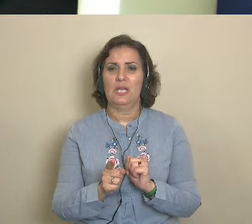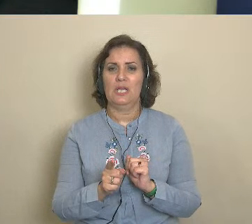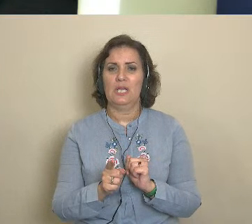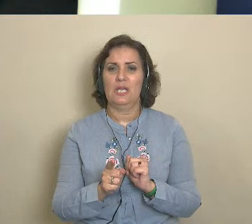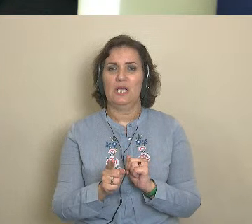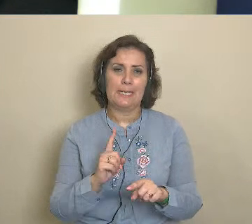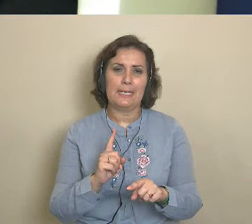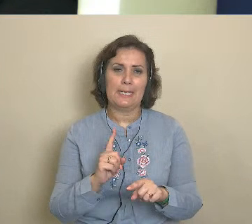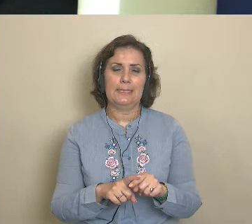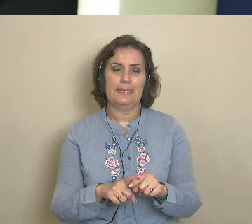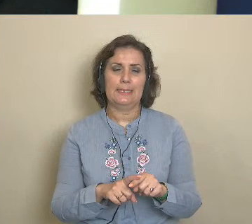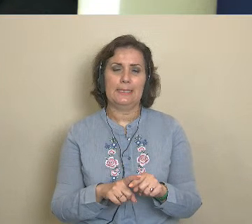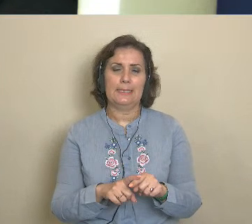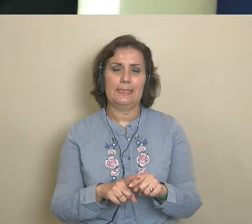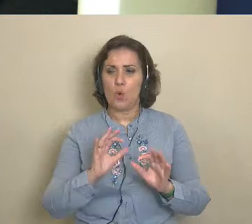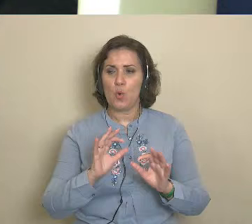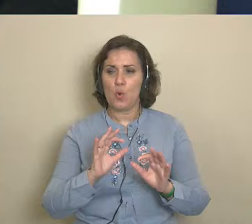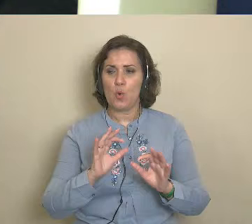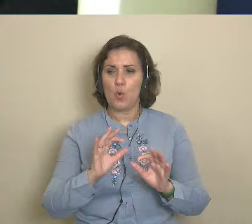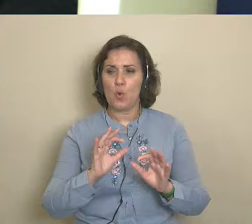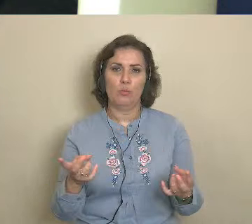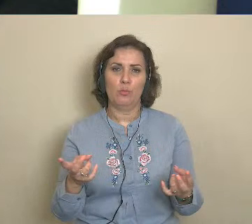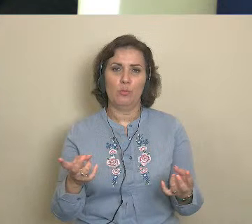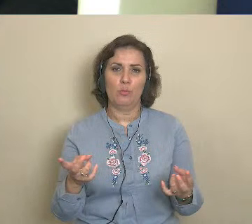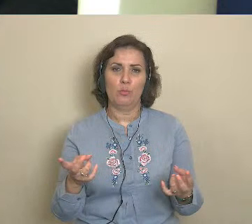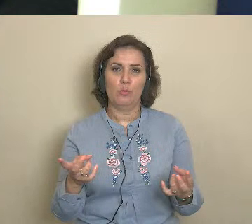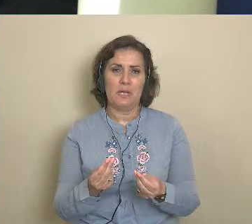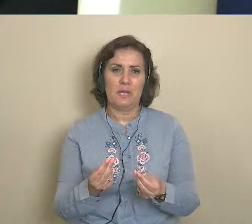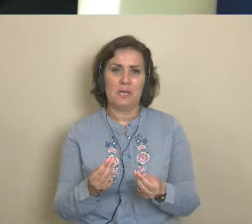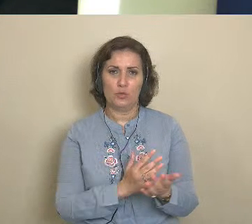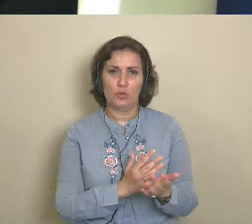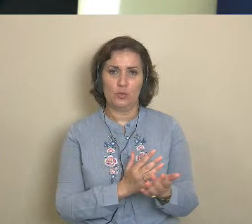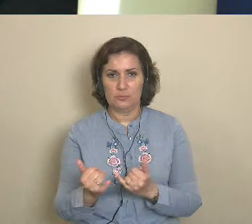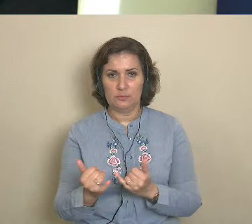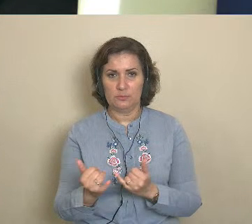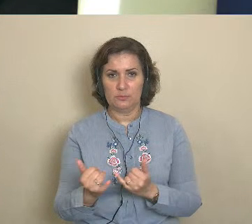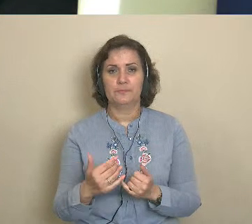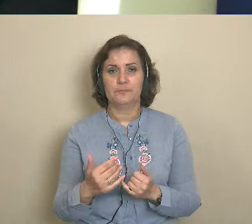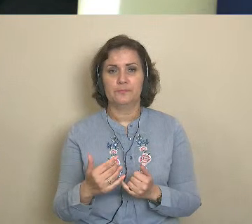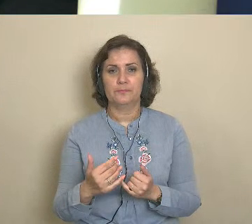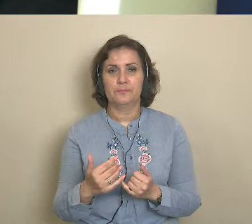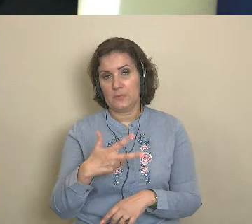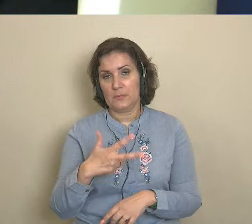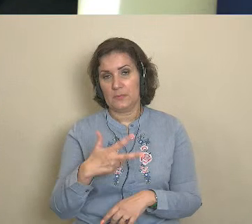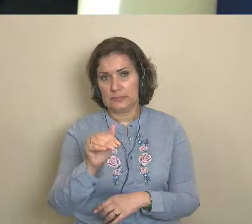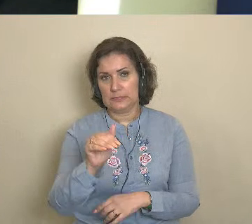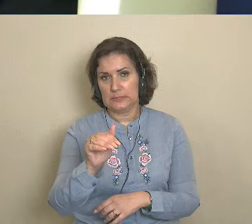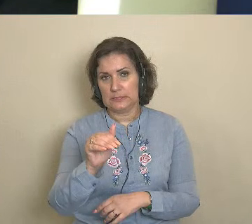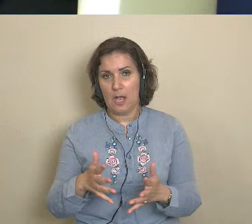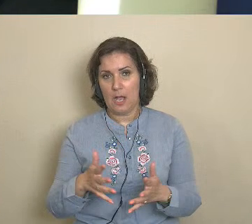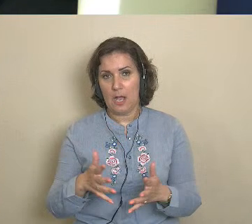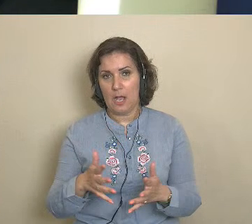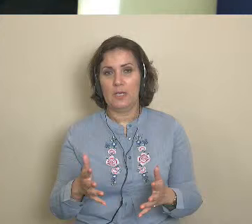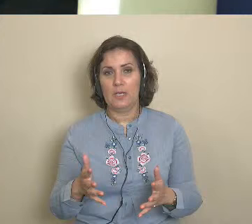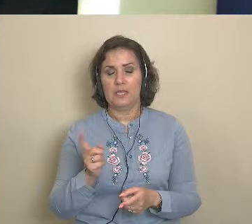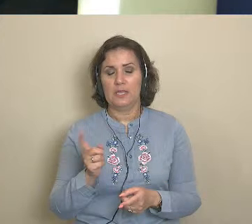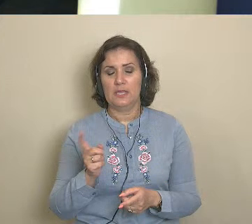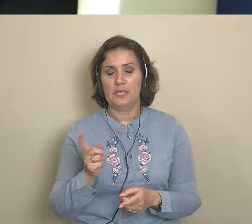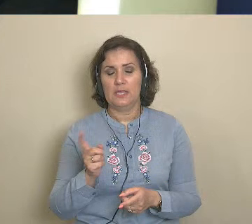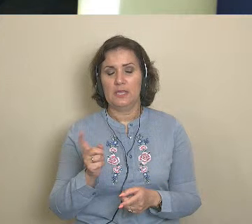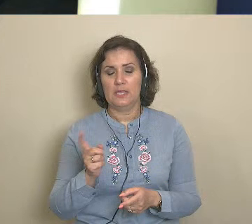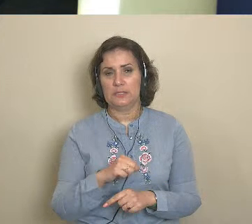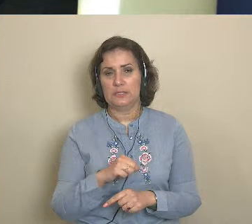criticized because you understand that whatever measures are recommended, they should be supported by money.